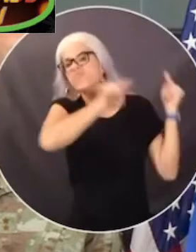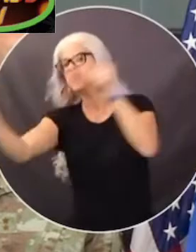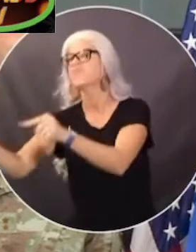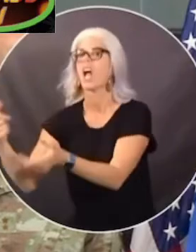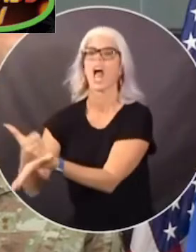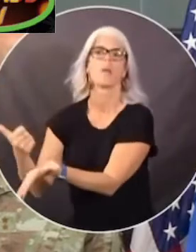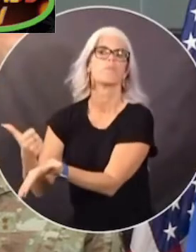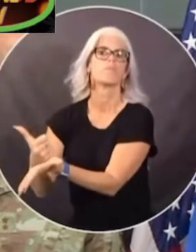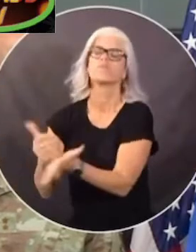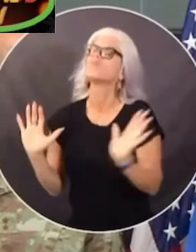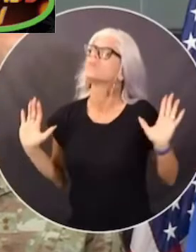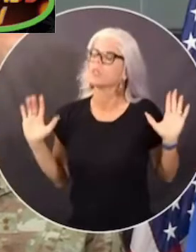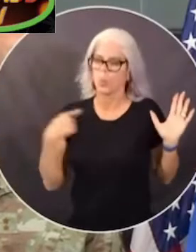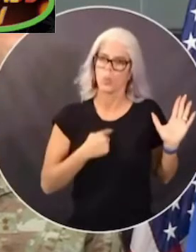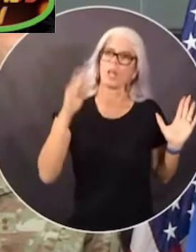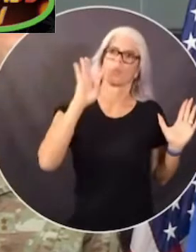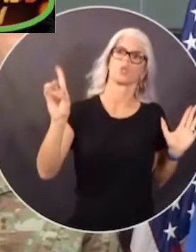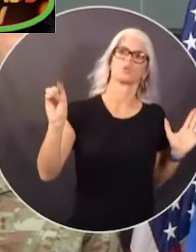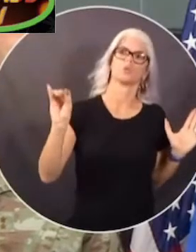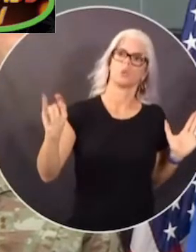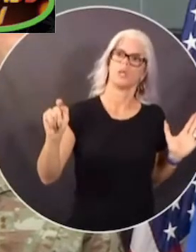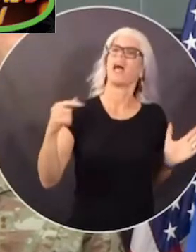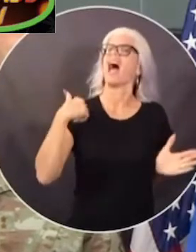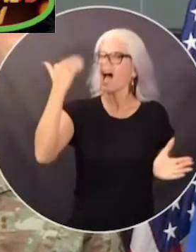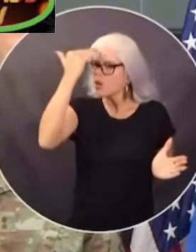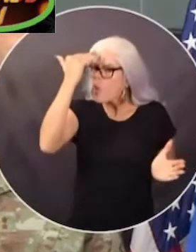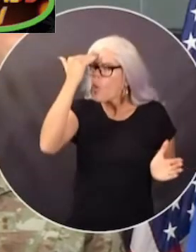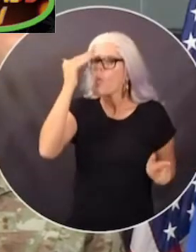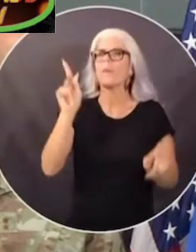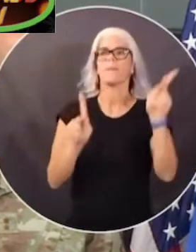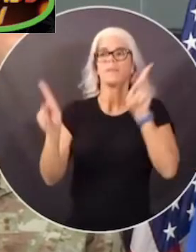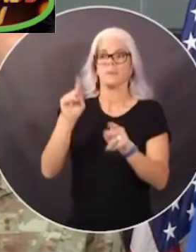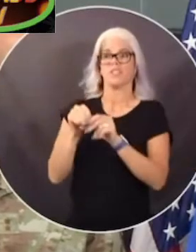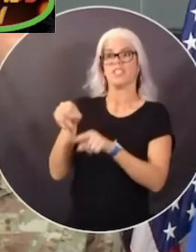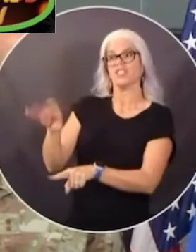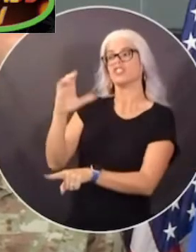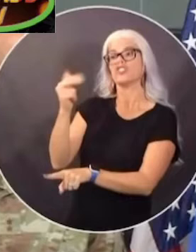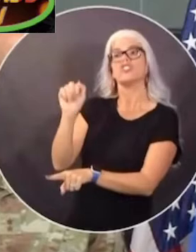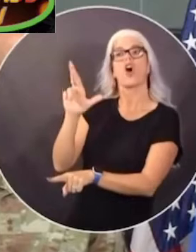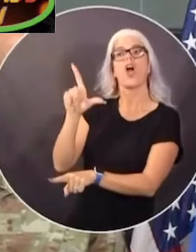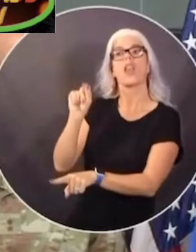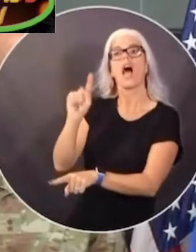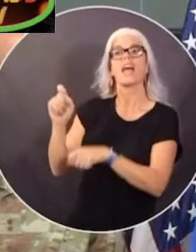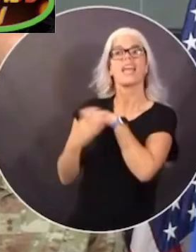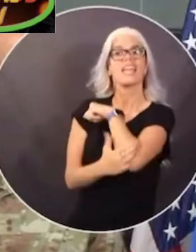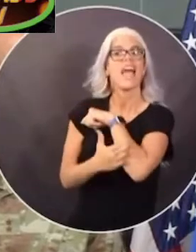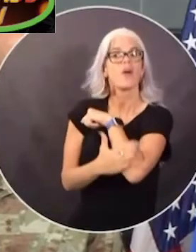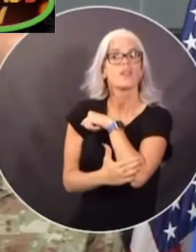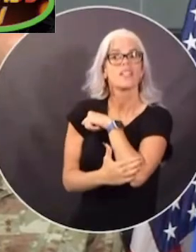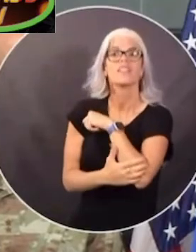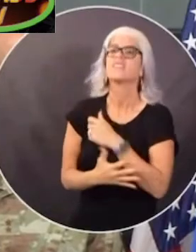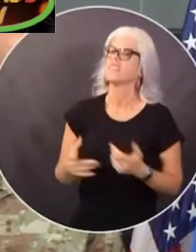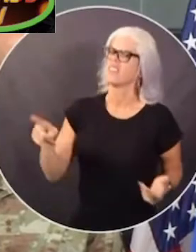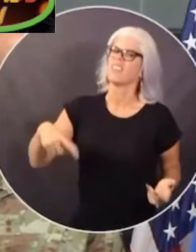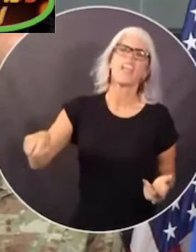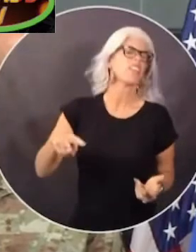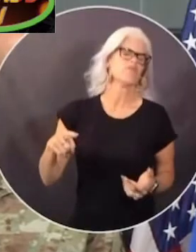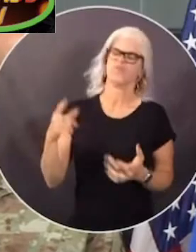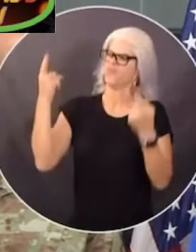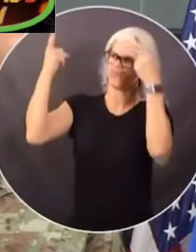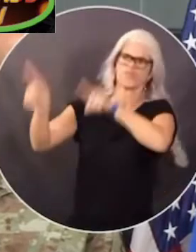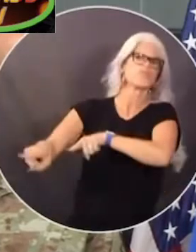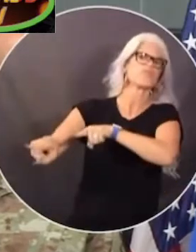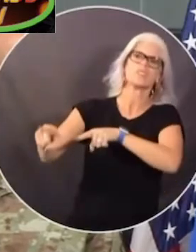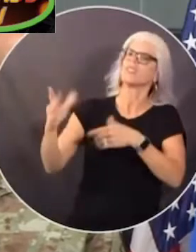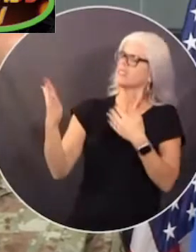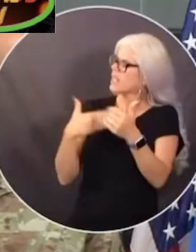And I know that the folks down there in Charlotte and the surrounding counties feel the same way. And there's a lot of resources that have been brought to bear